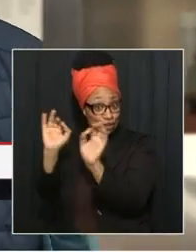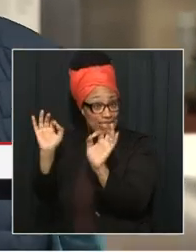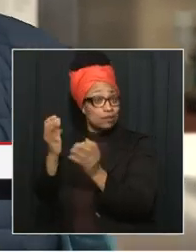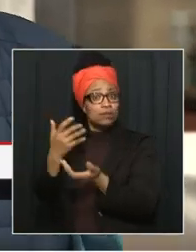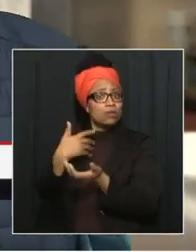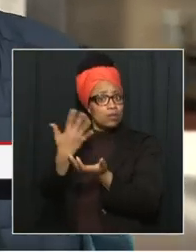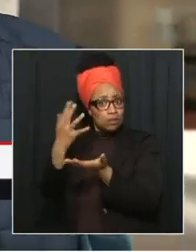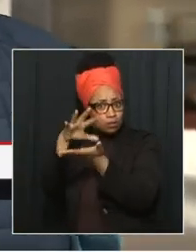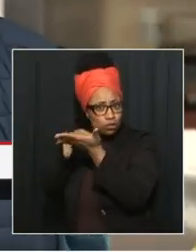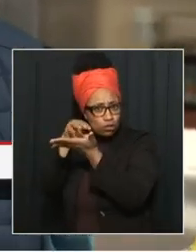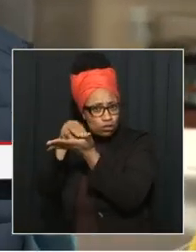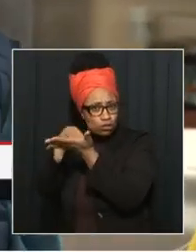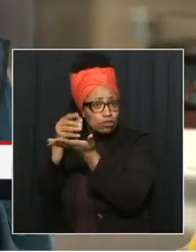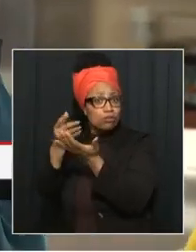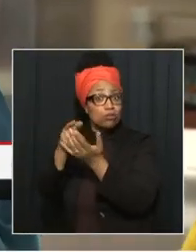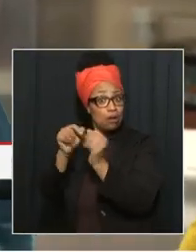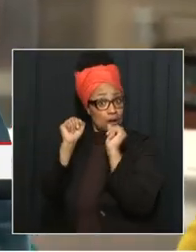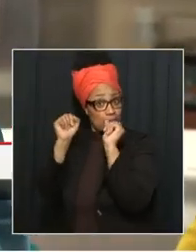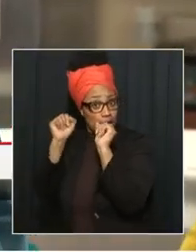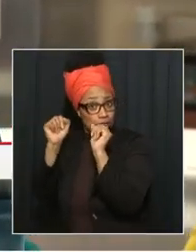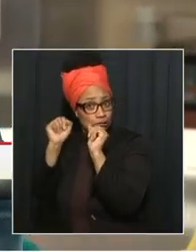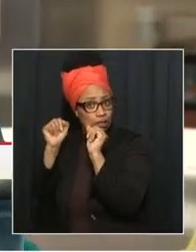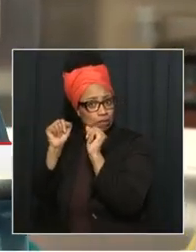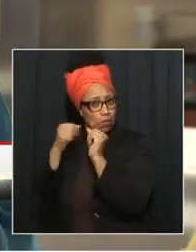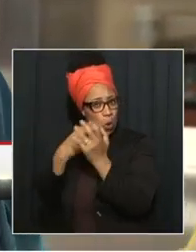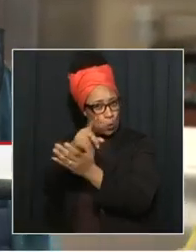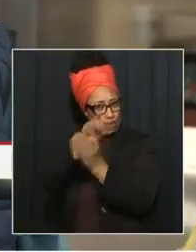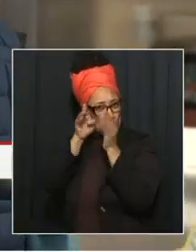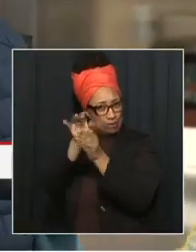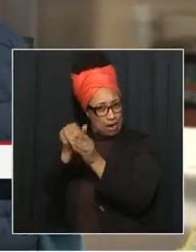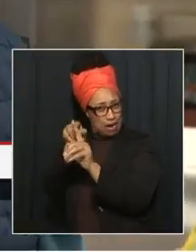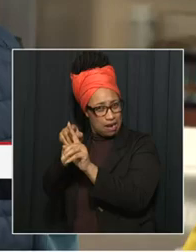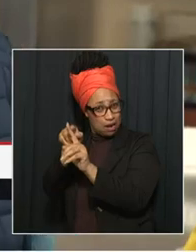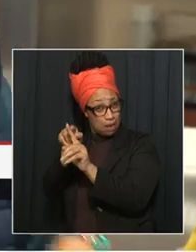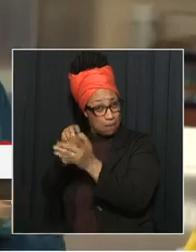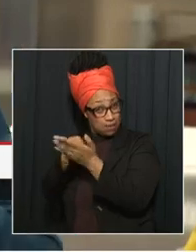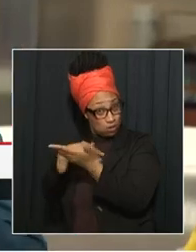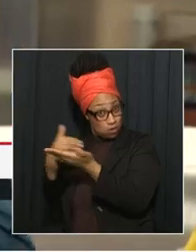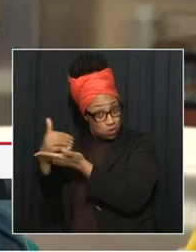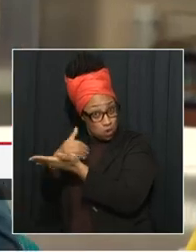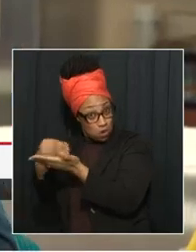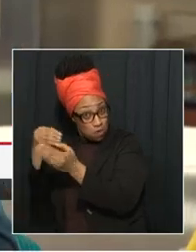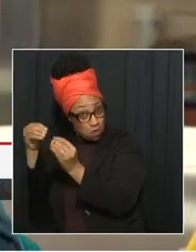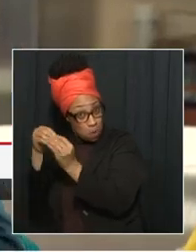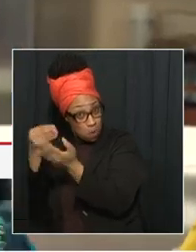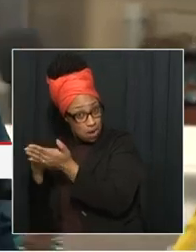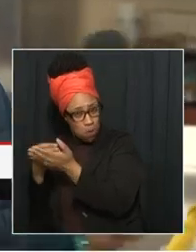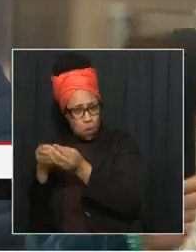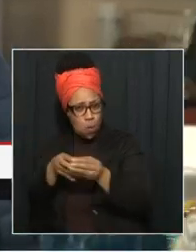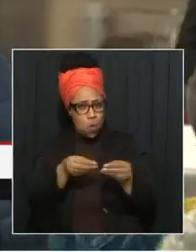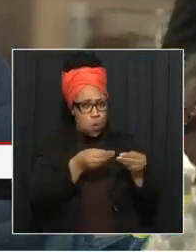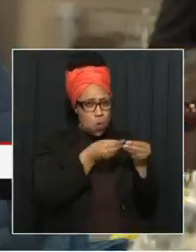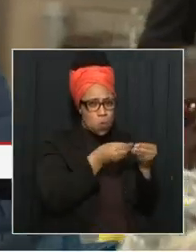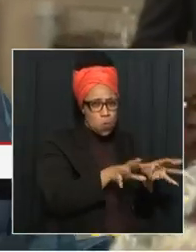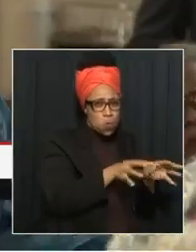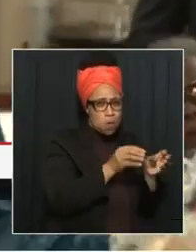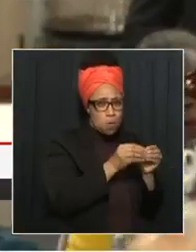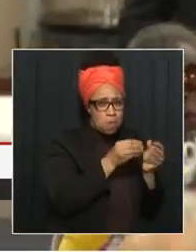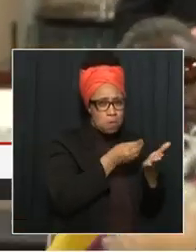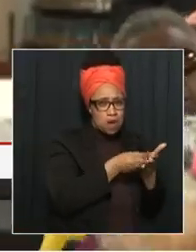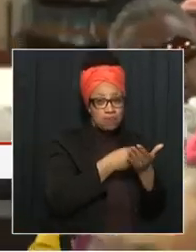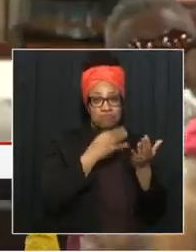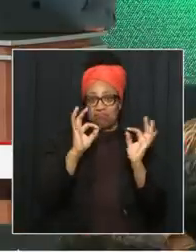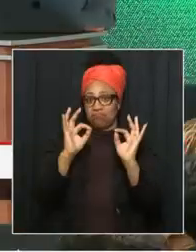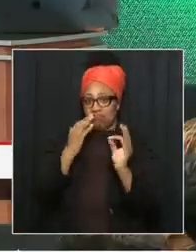for exercise. So will we lose or gain funding in that area? Okay, Thank you. that's a great question. Let